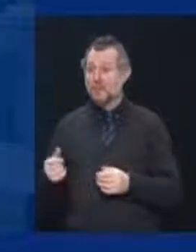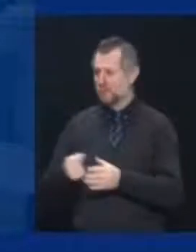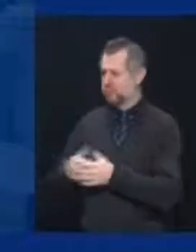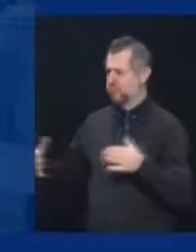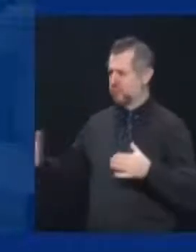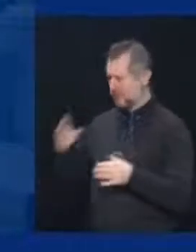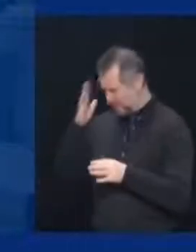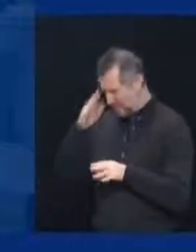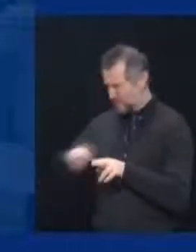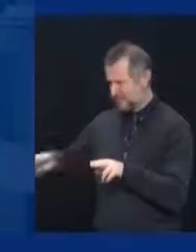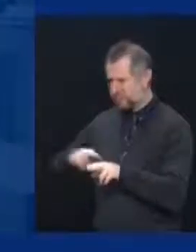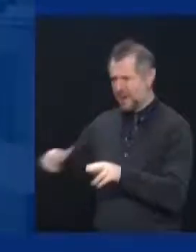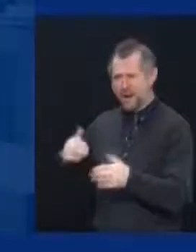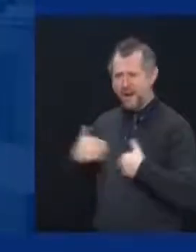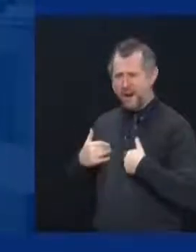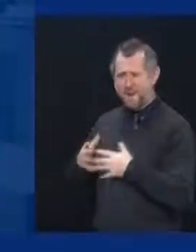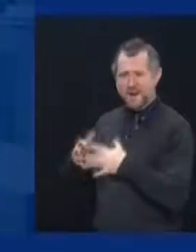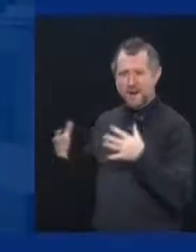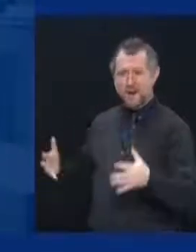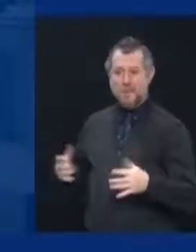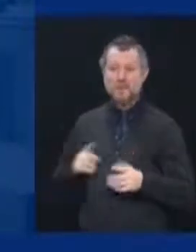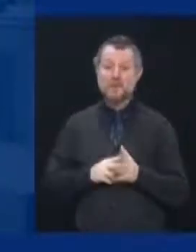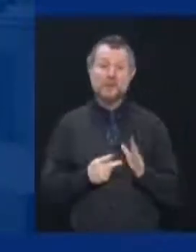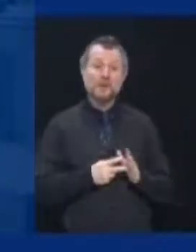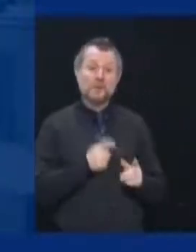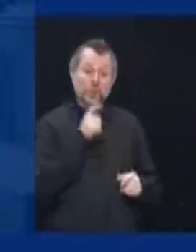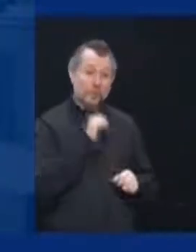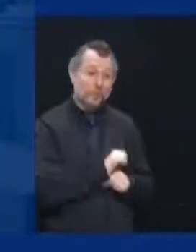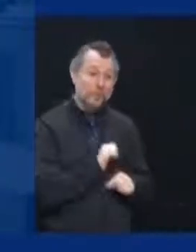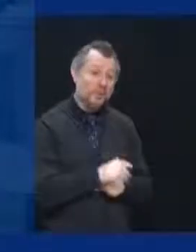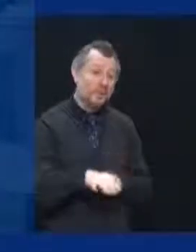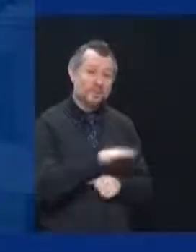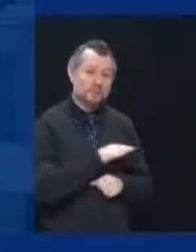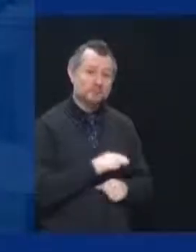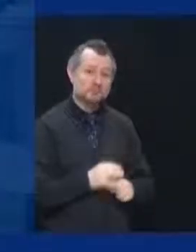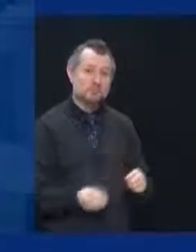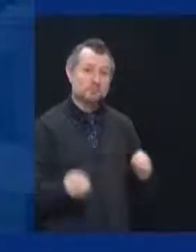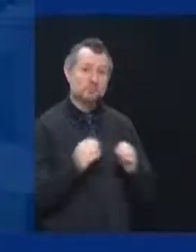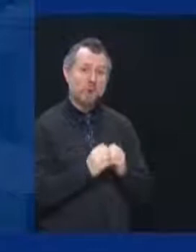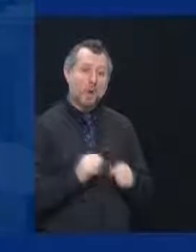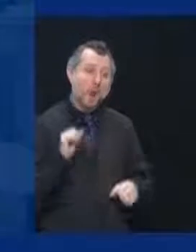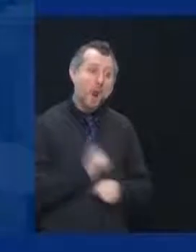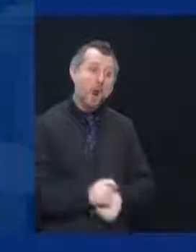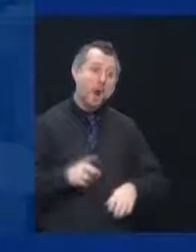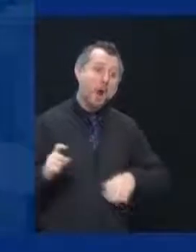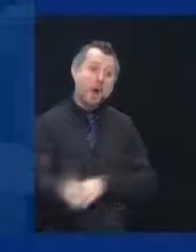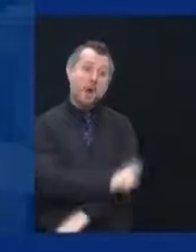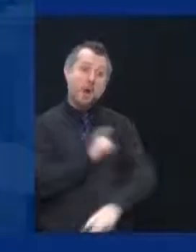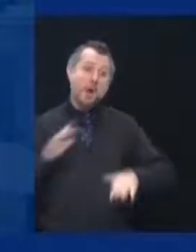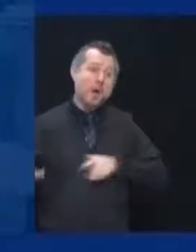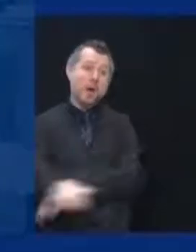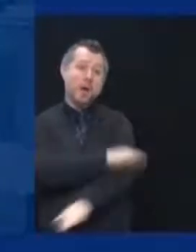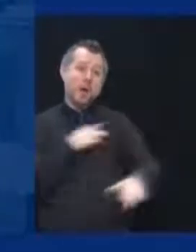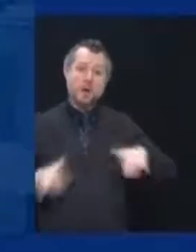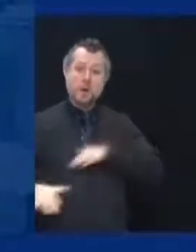50%, you stretch the staffing ratio by necessity. You